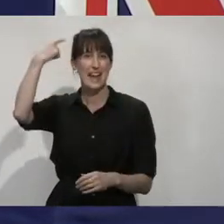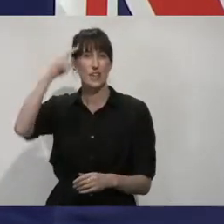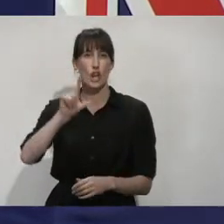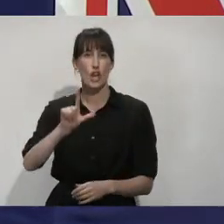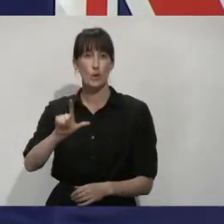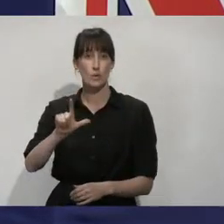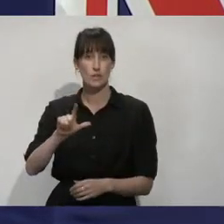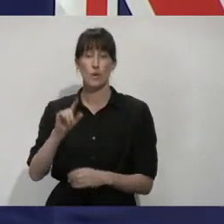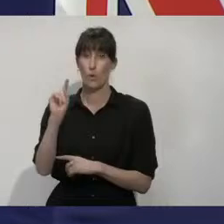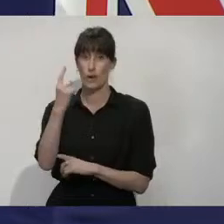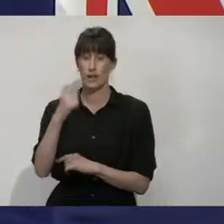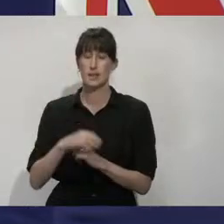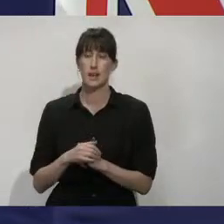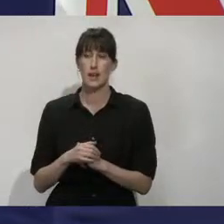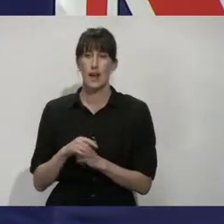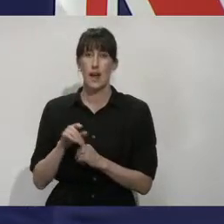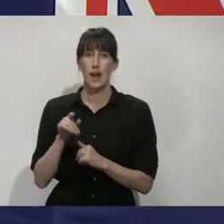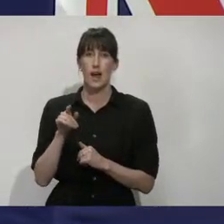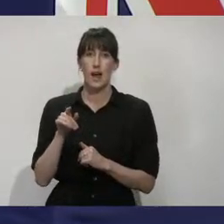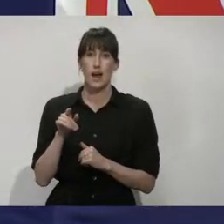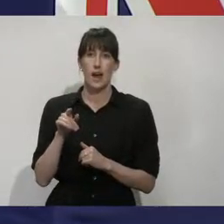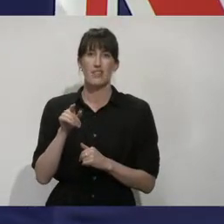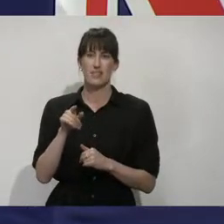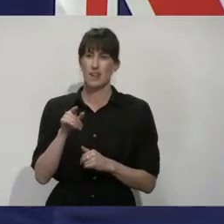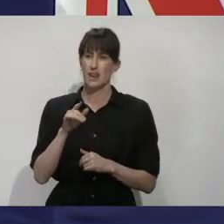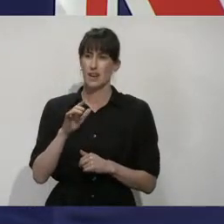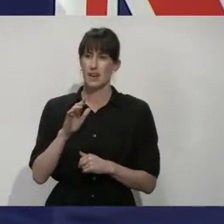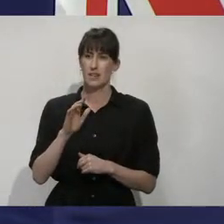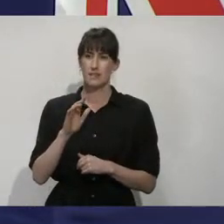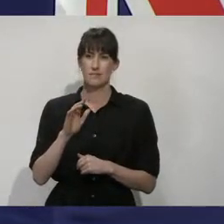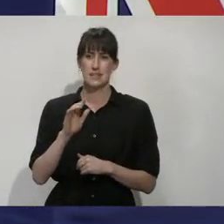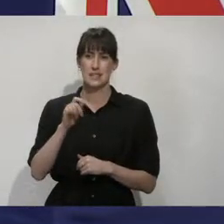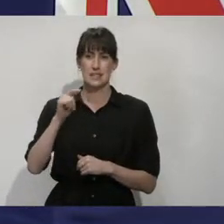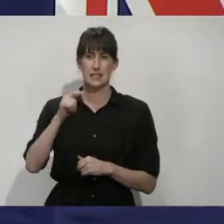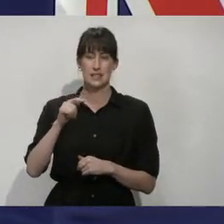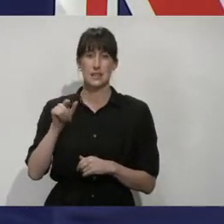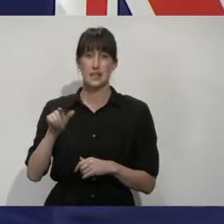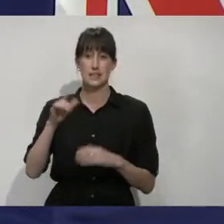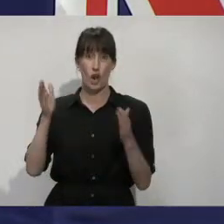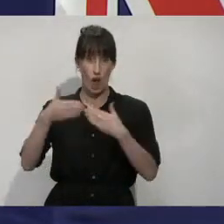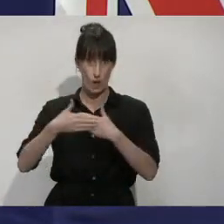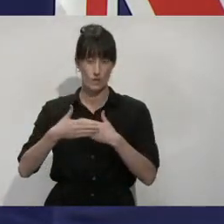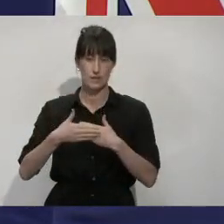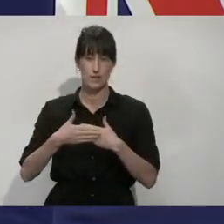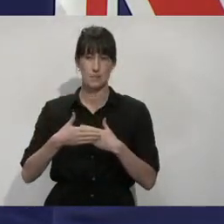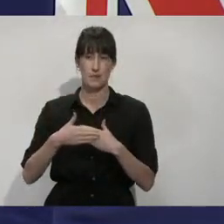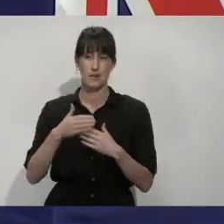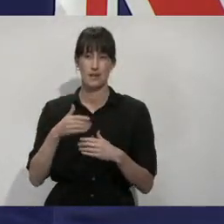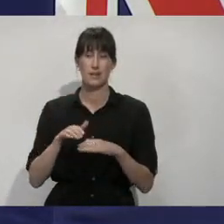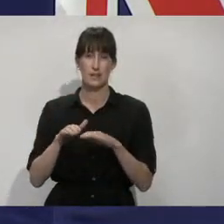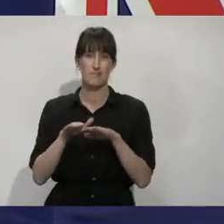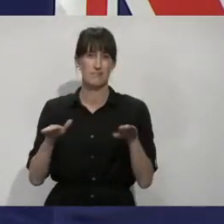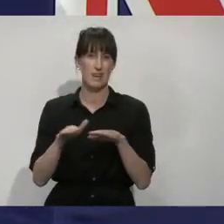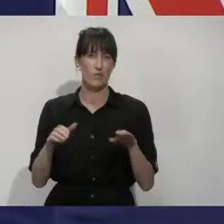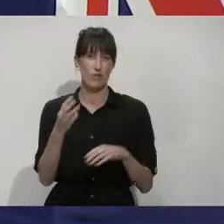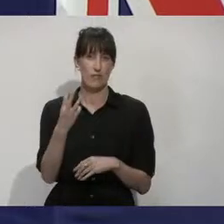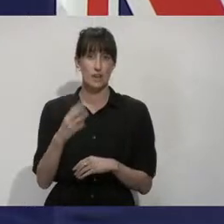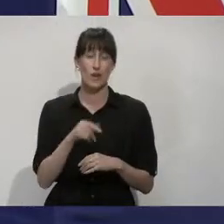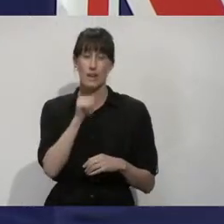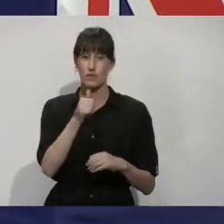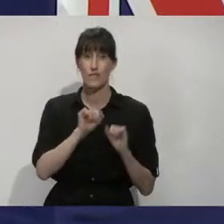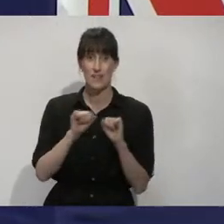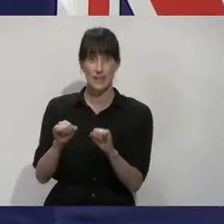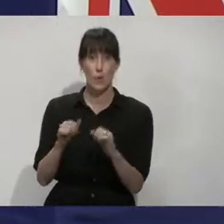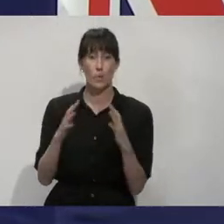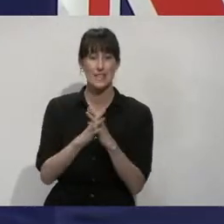that time, St Luke's has been shut under the Alert Level 3 status. And anyone visiting St Luke's Mall at that time, that is the morning